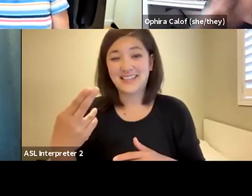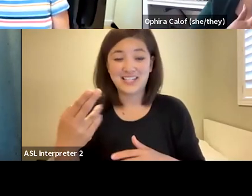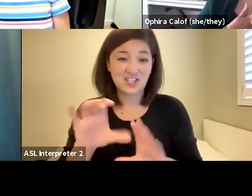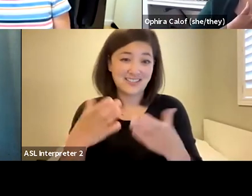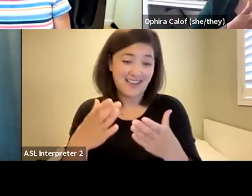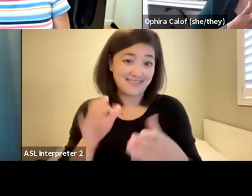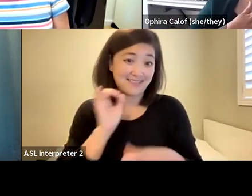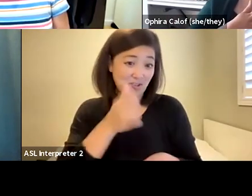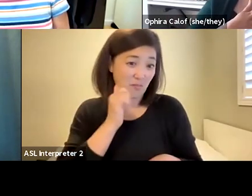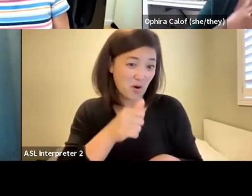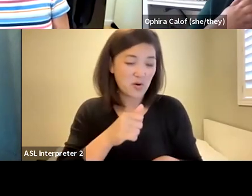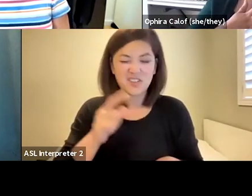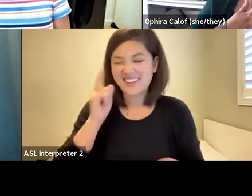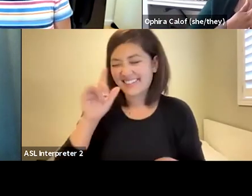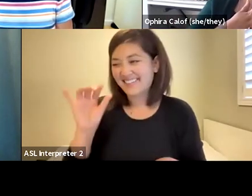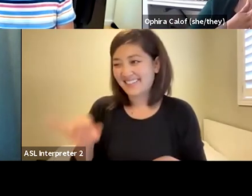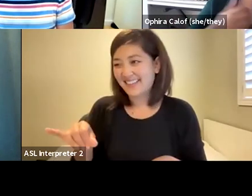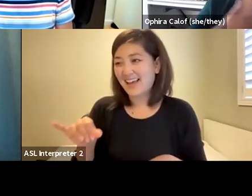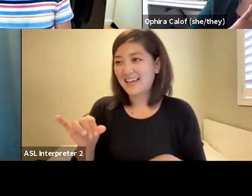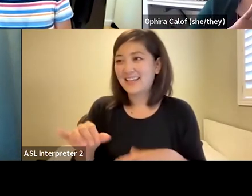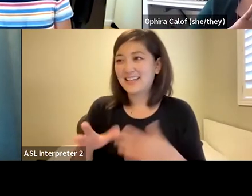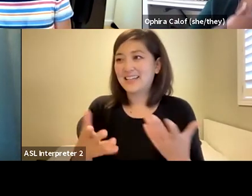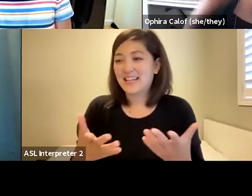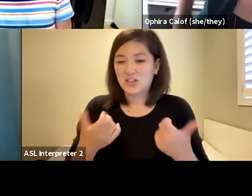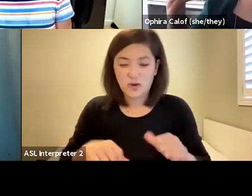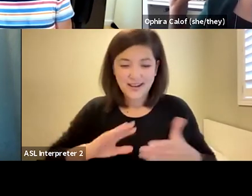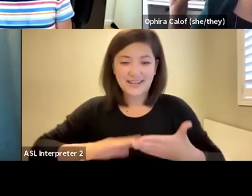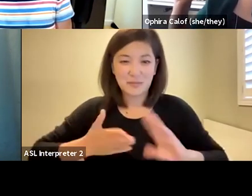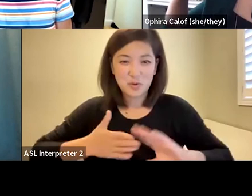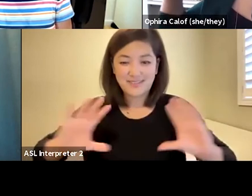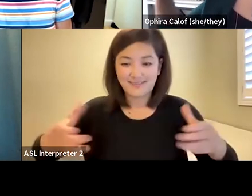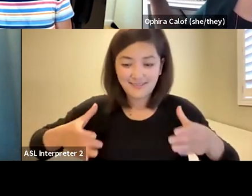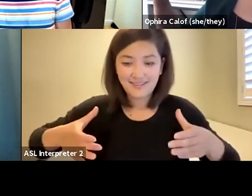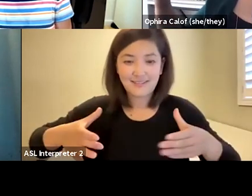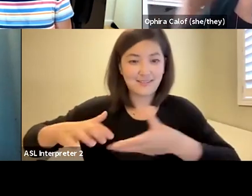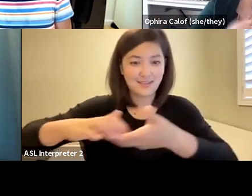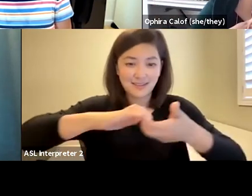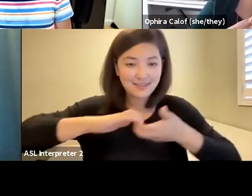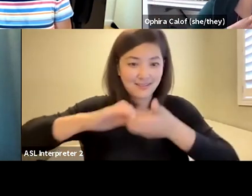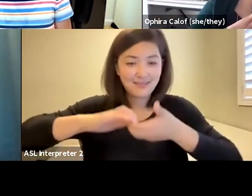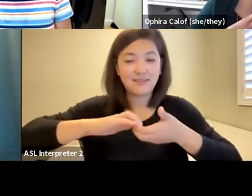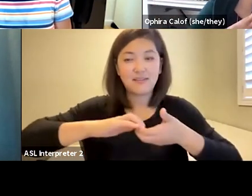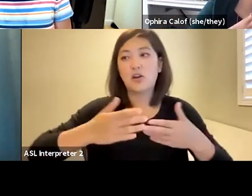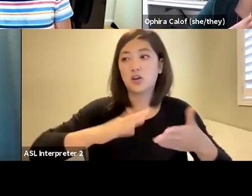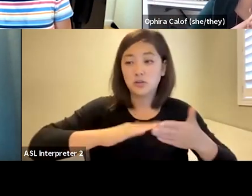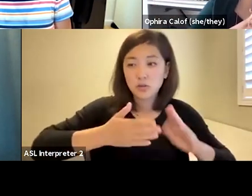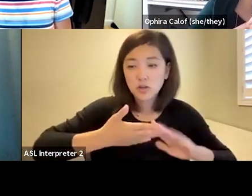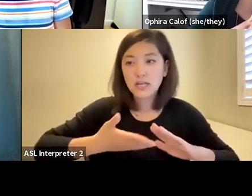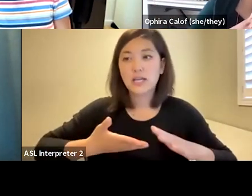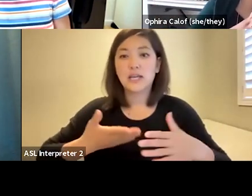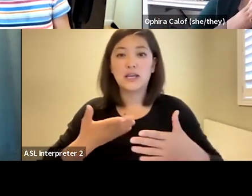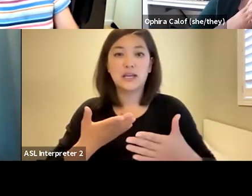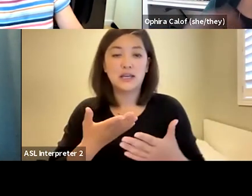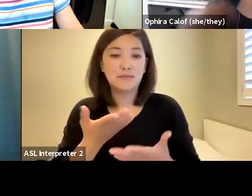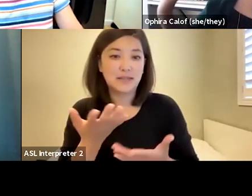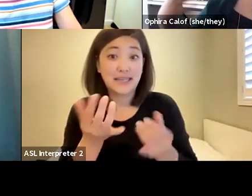realm, I think building up community on a personal level, on a professional level, on an industry level is so